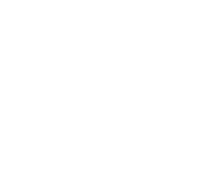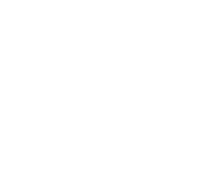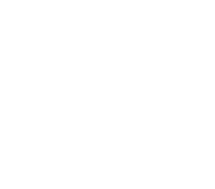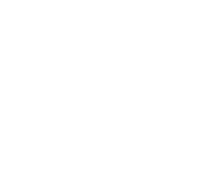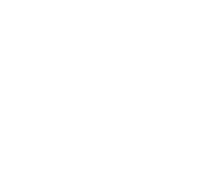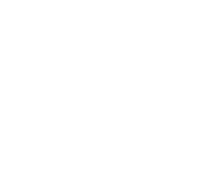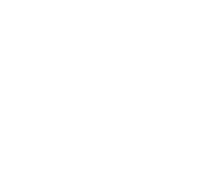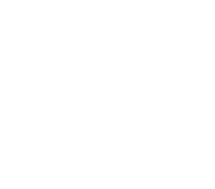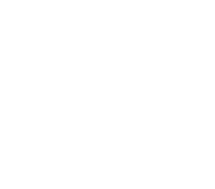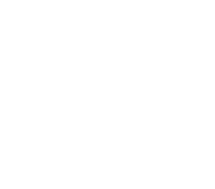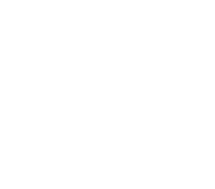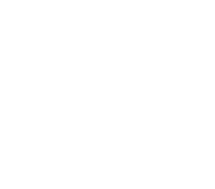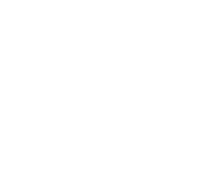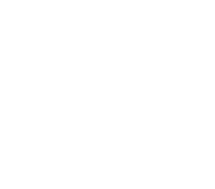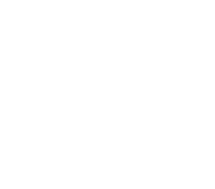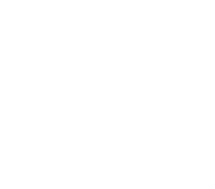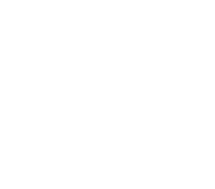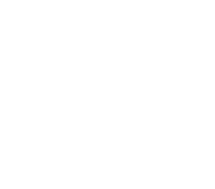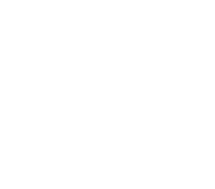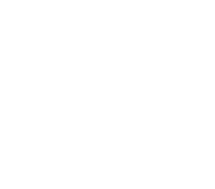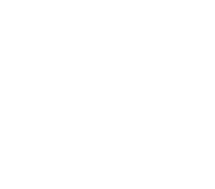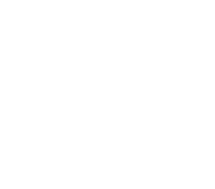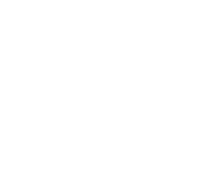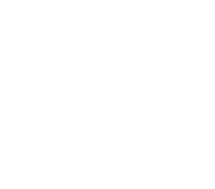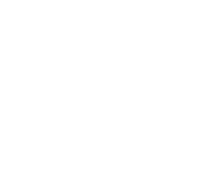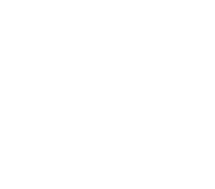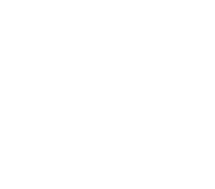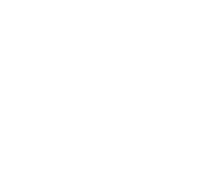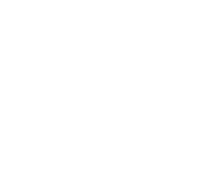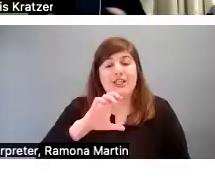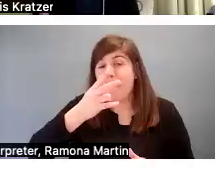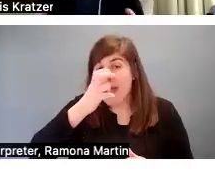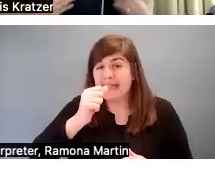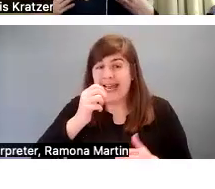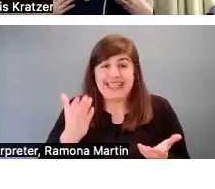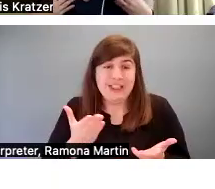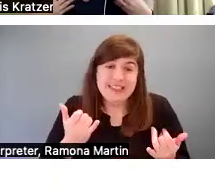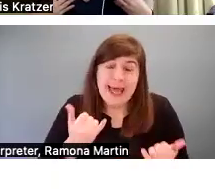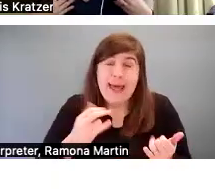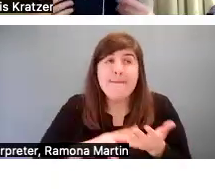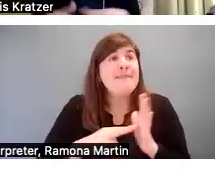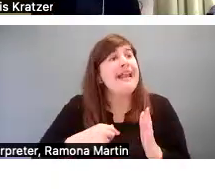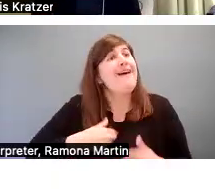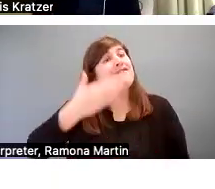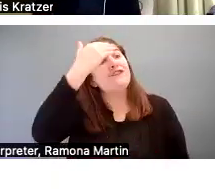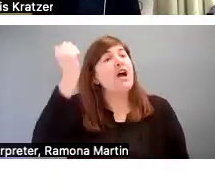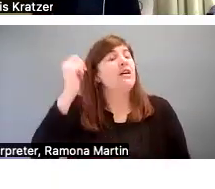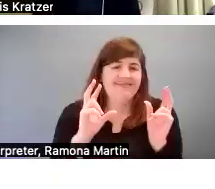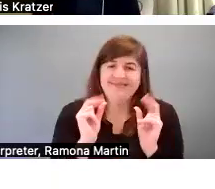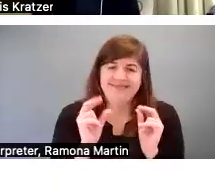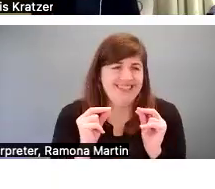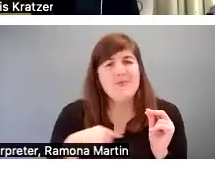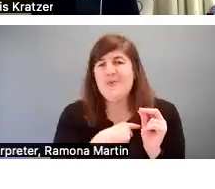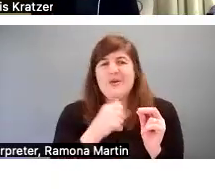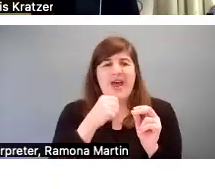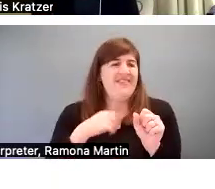I'm going to skip over most of the smaller groups. So if your favorite bug isn't here today, it's not because I've forgotten it. It's just that we don't